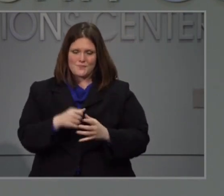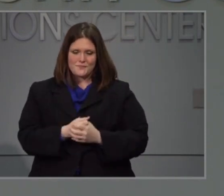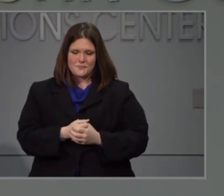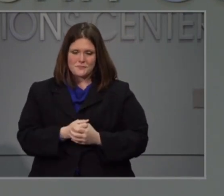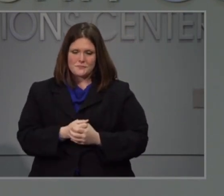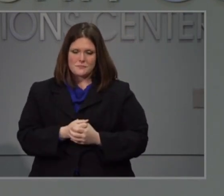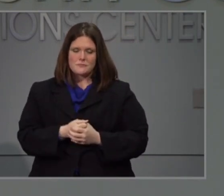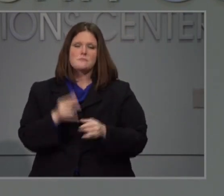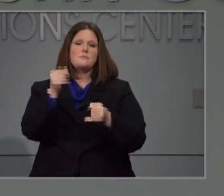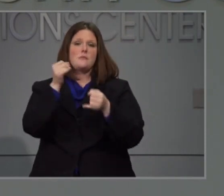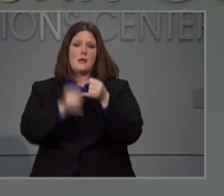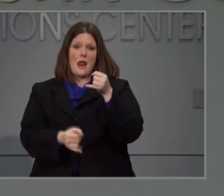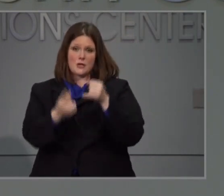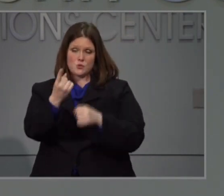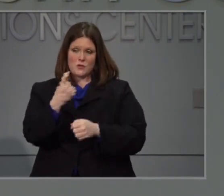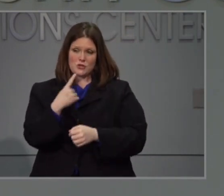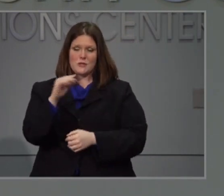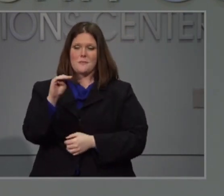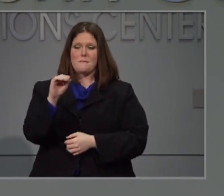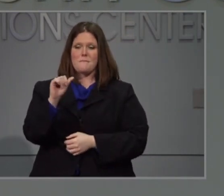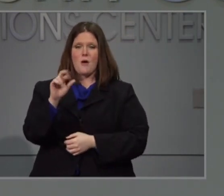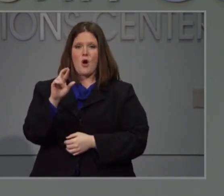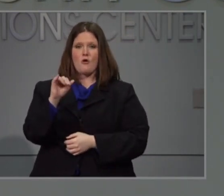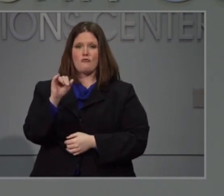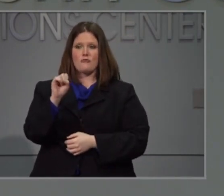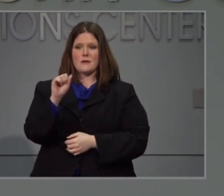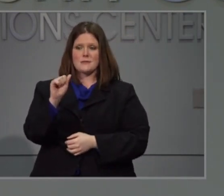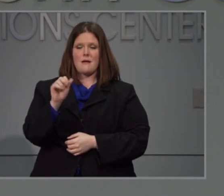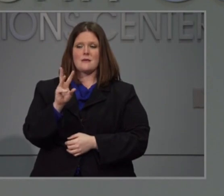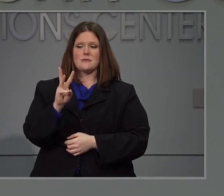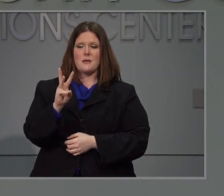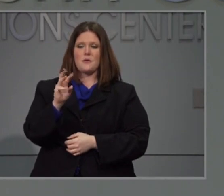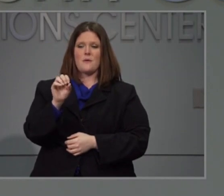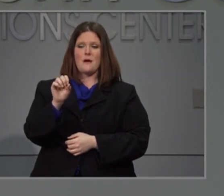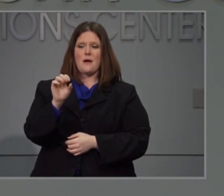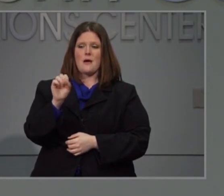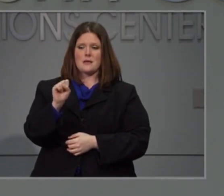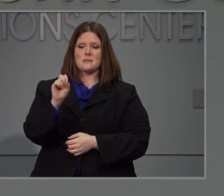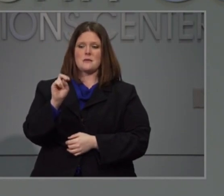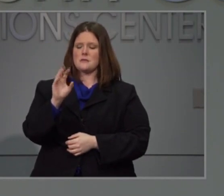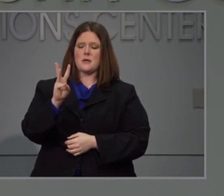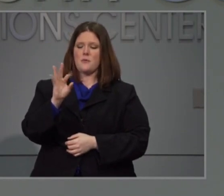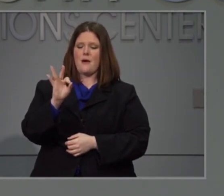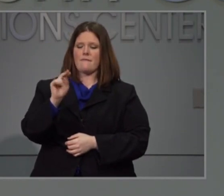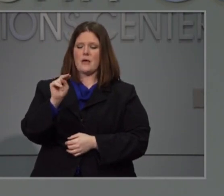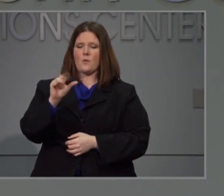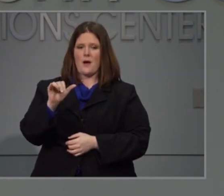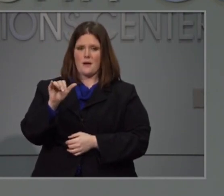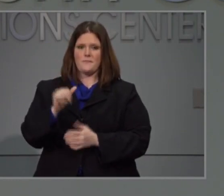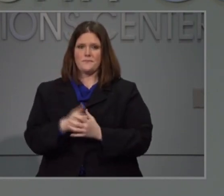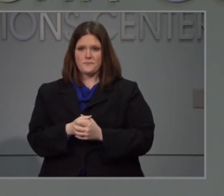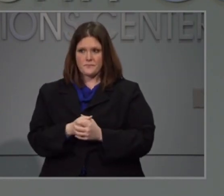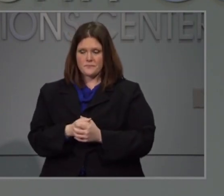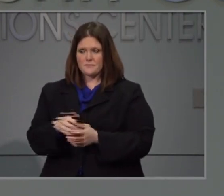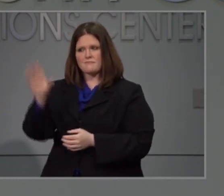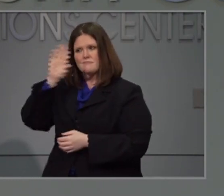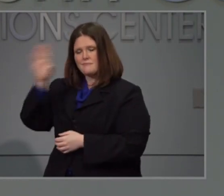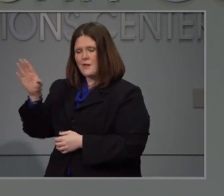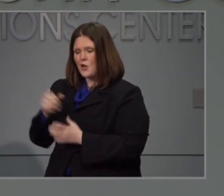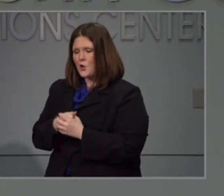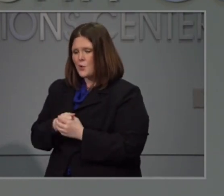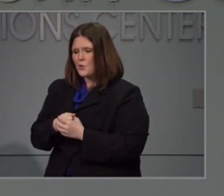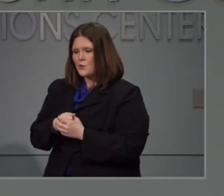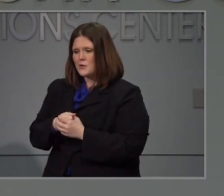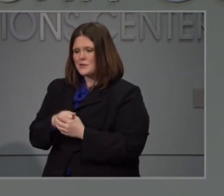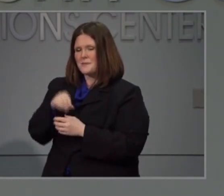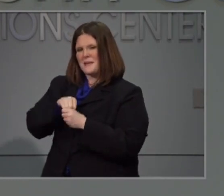Our final question today will be from Marissa Tantino, WFMY. Hey, Governor. Marissa Tantino with News